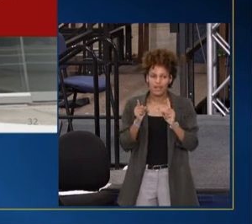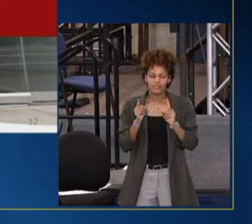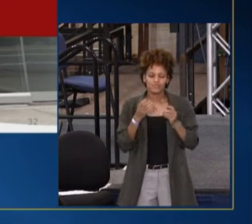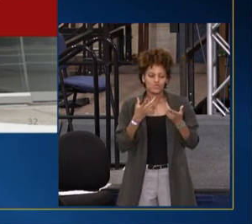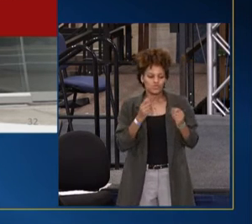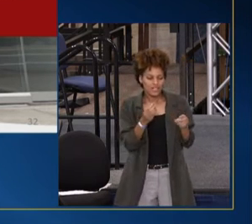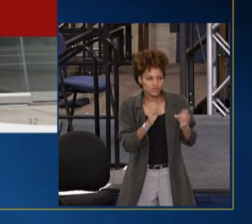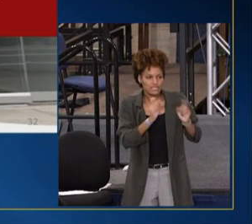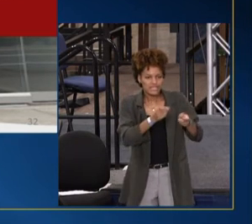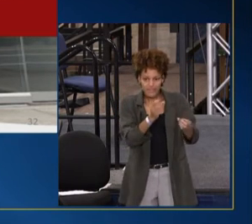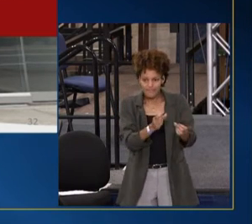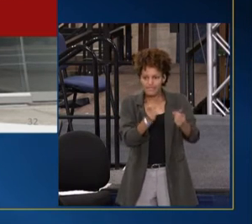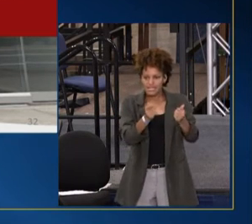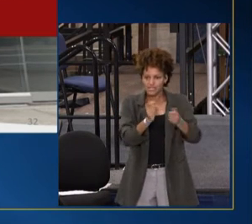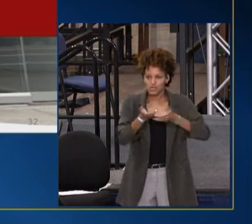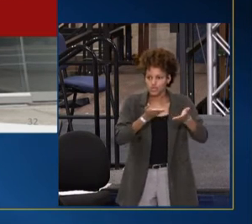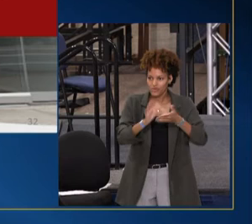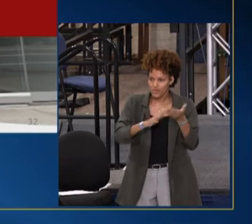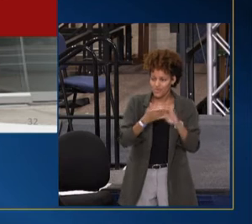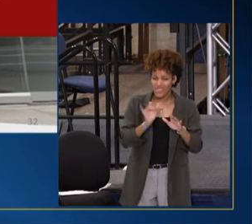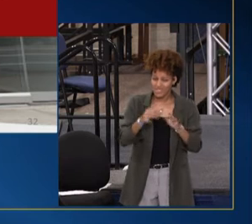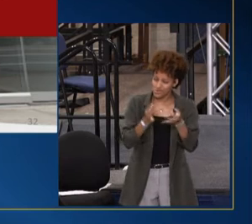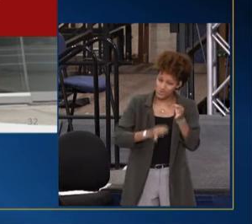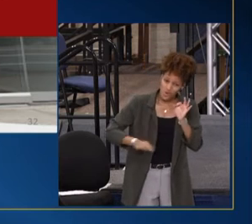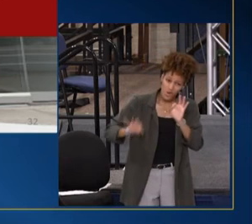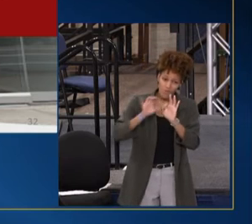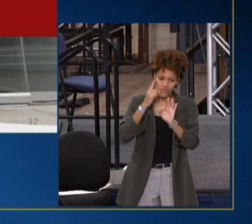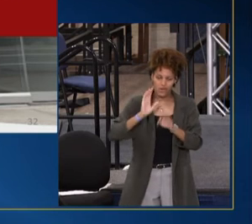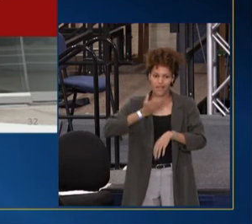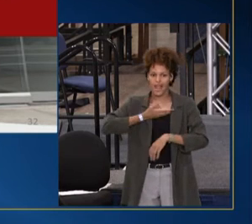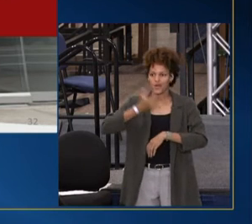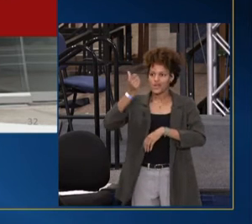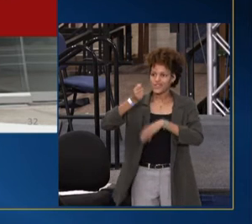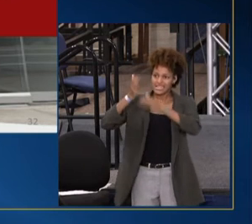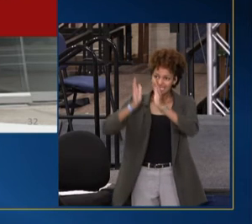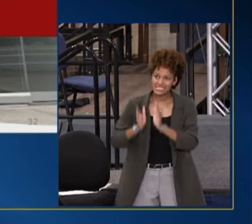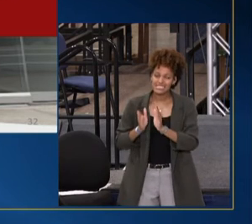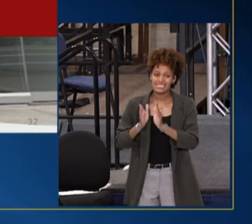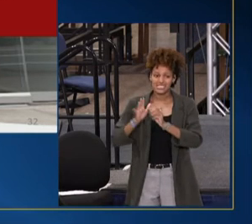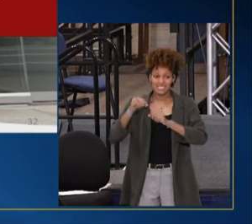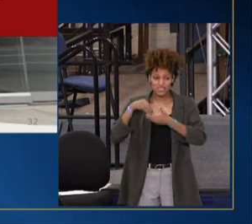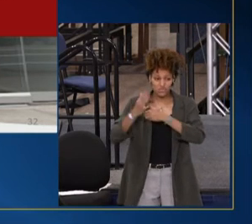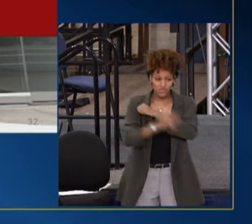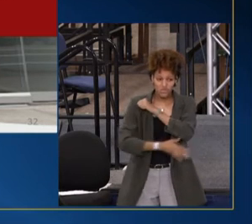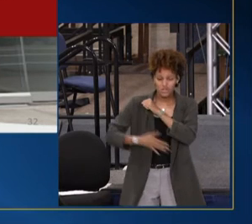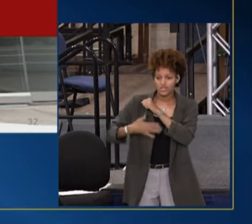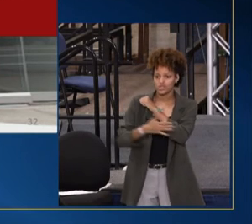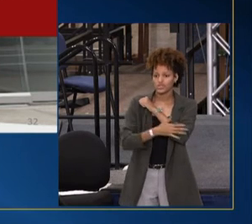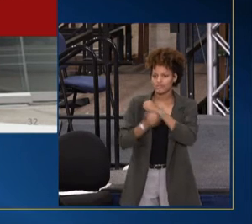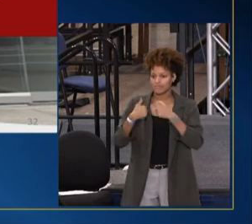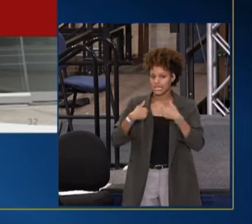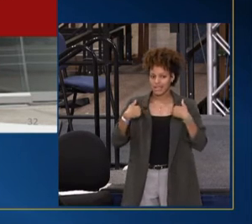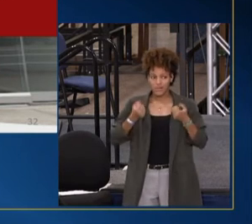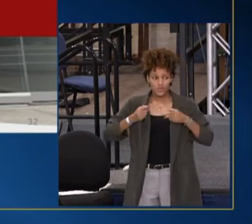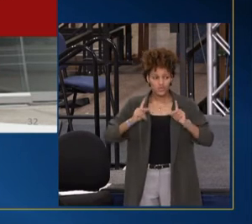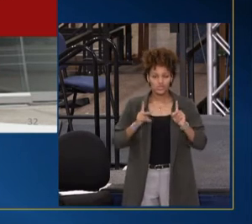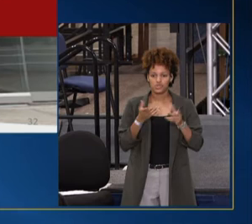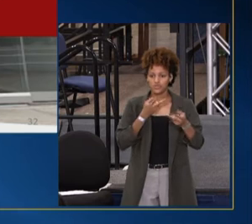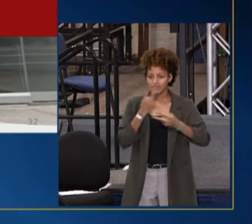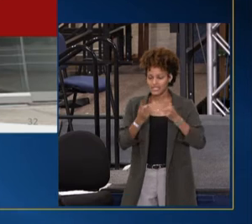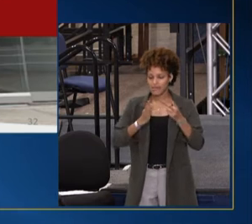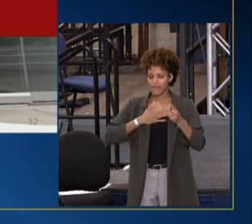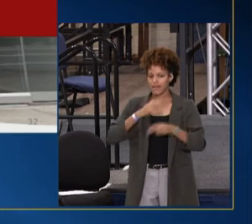surge immediately, which was really important to our grantees around the country. I had the opportunity to visit our